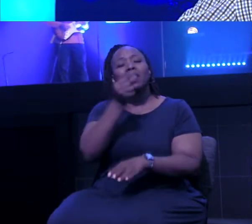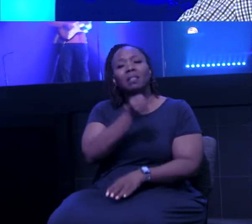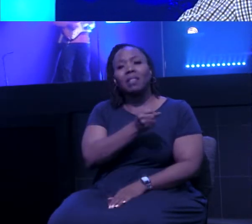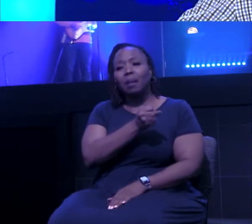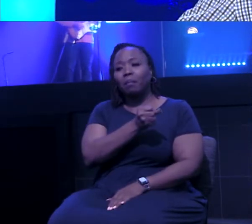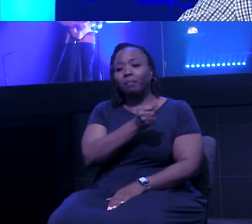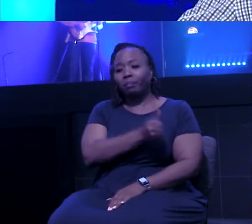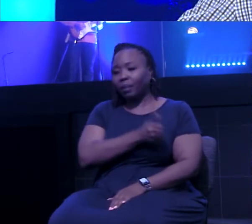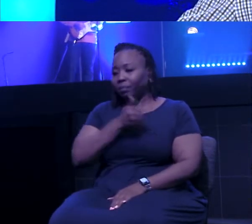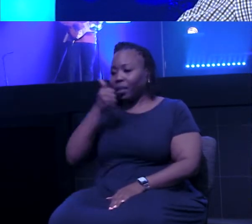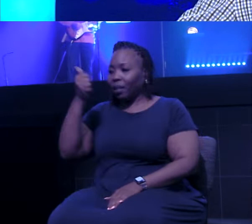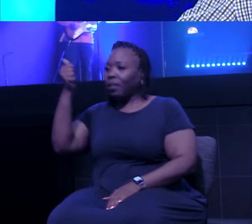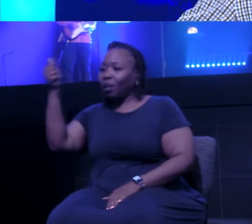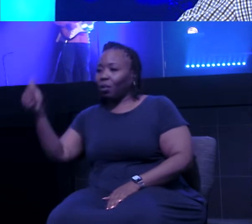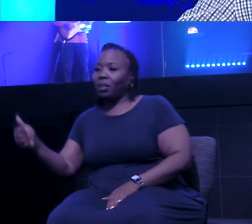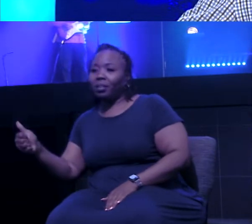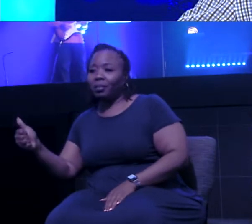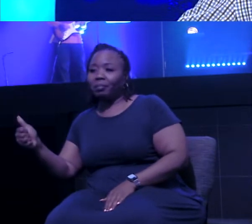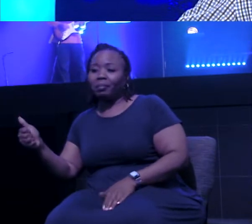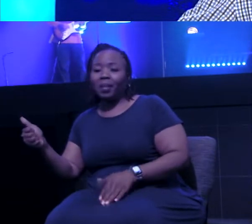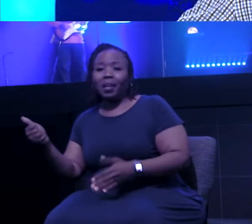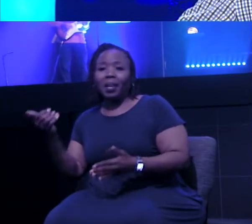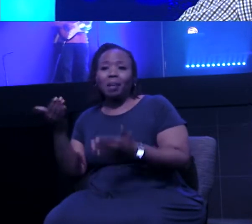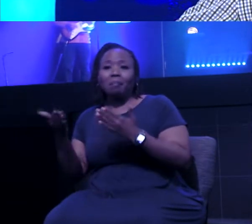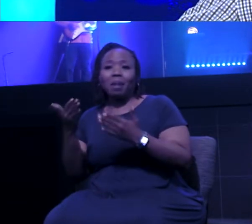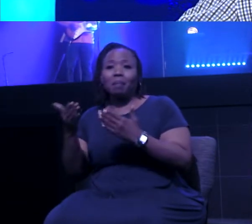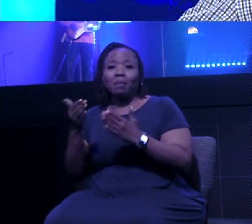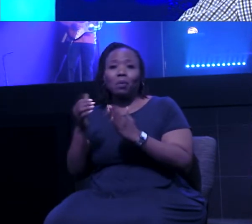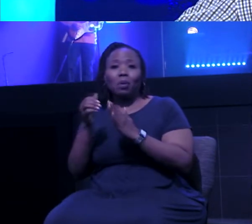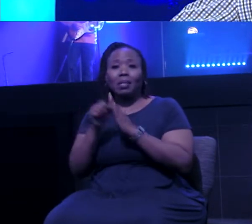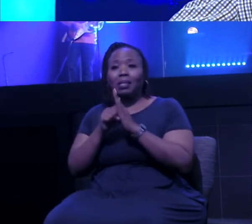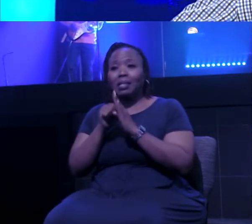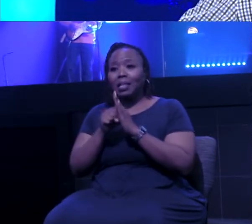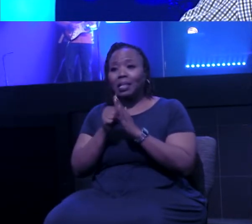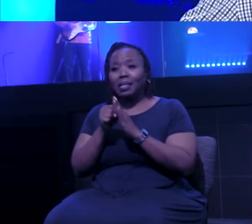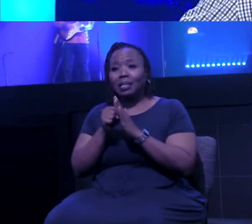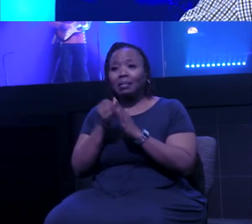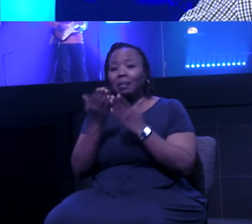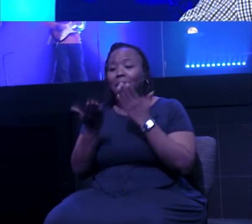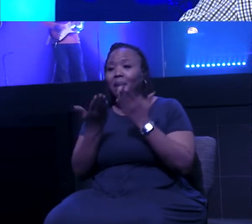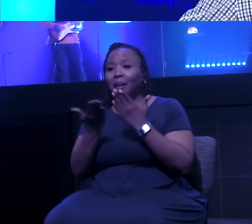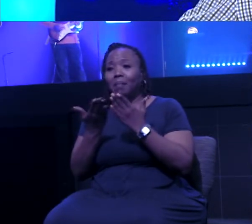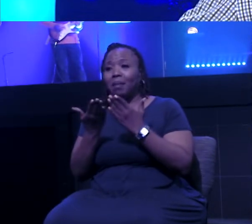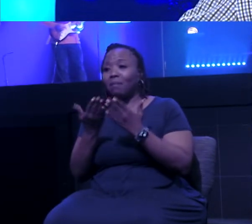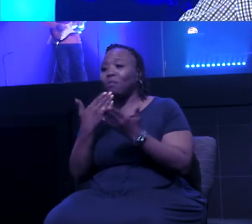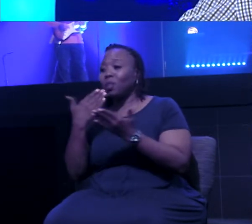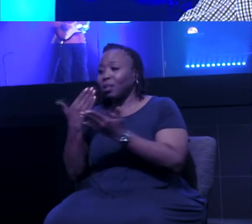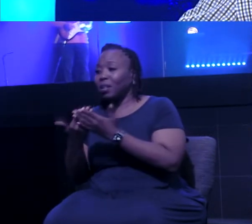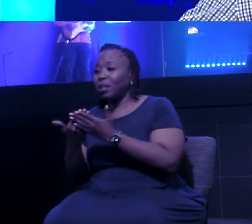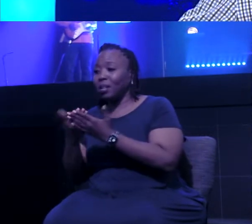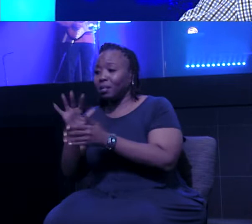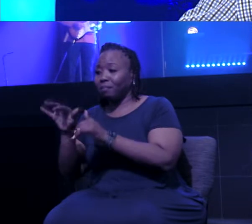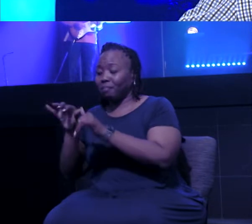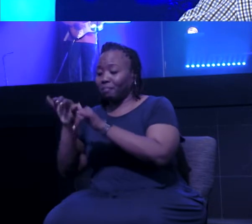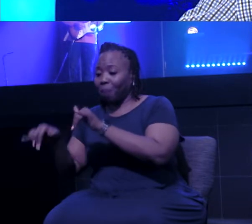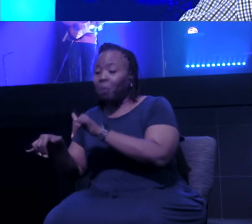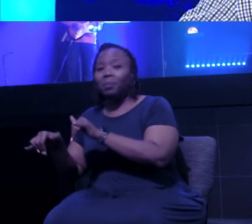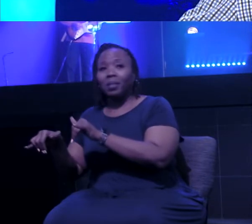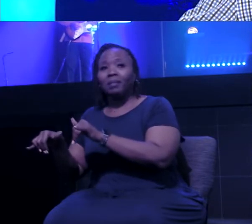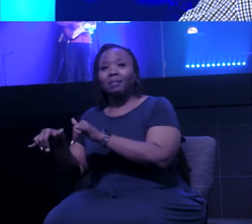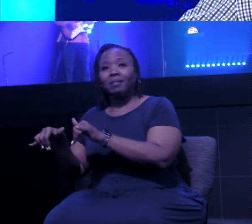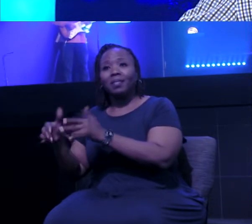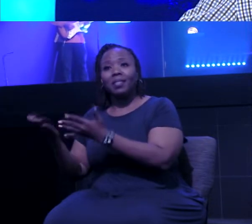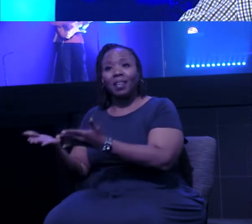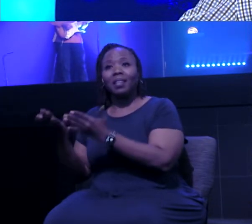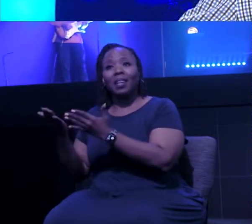maybe just for a season, maybe for good, and to go to Pompano Beach to be a part of this team, to serve you and